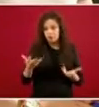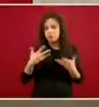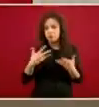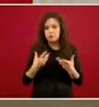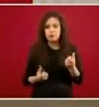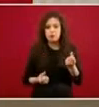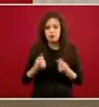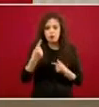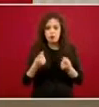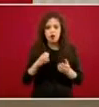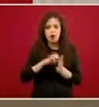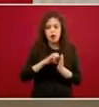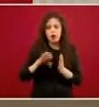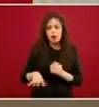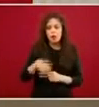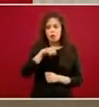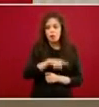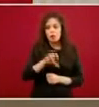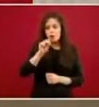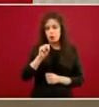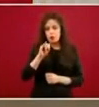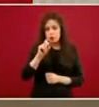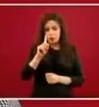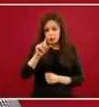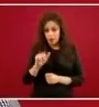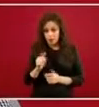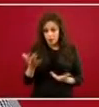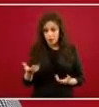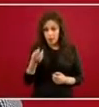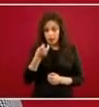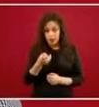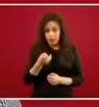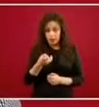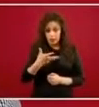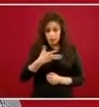Remember, autoimmune issues could be